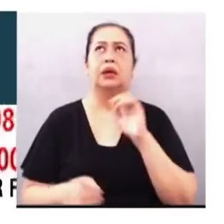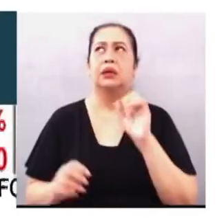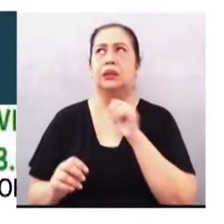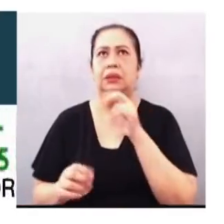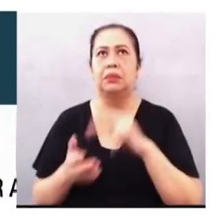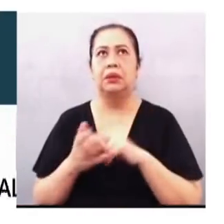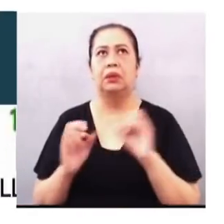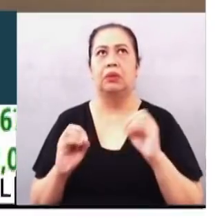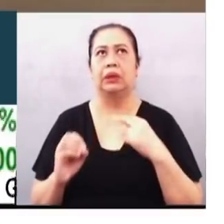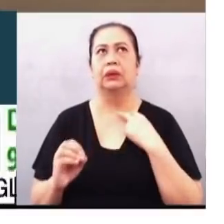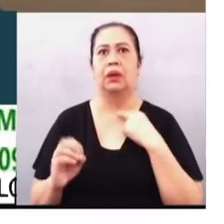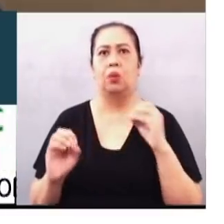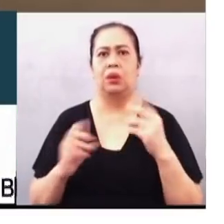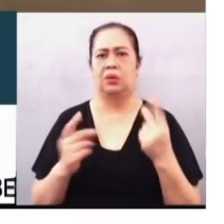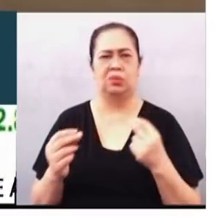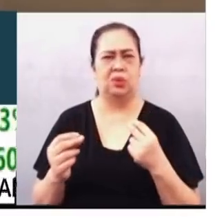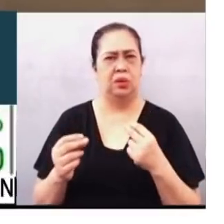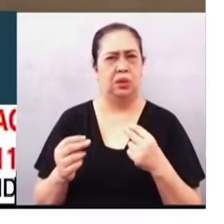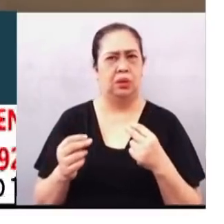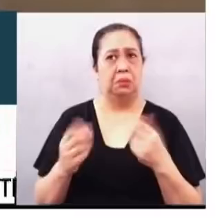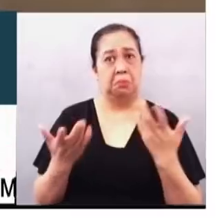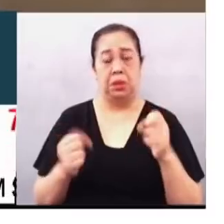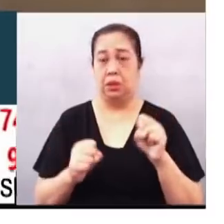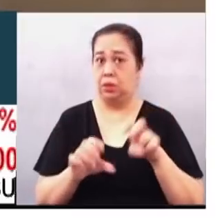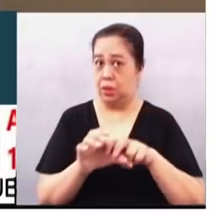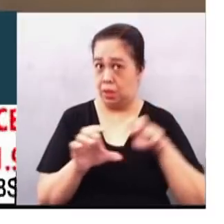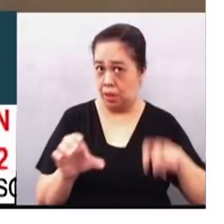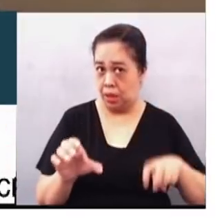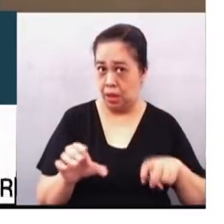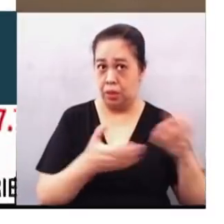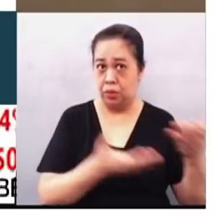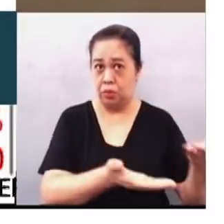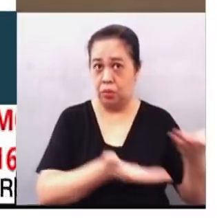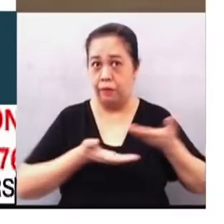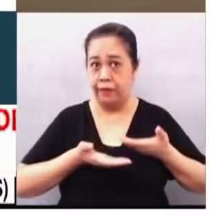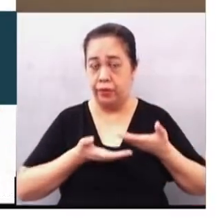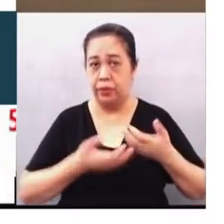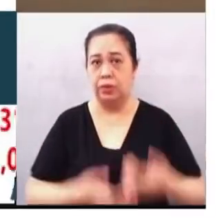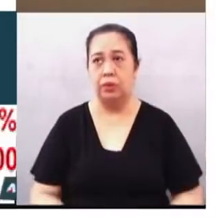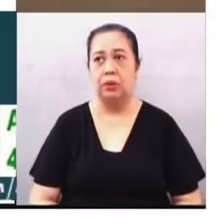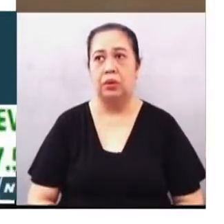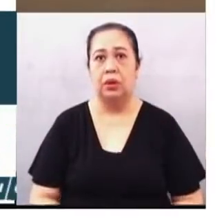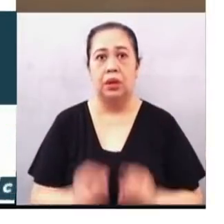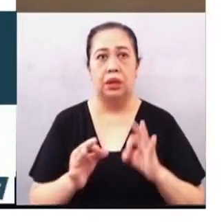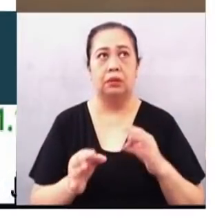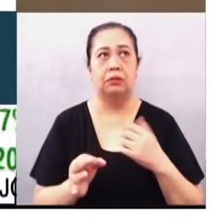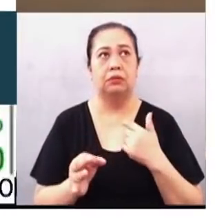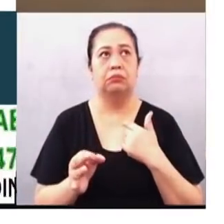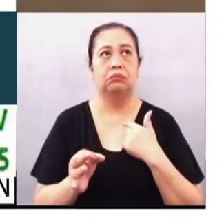magawa. I could have declined the offer if I was